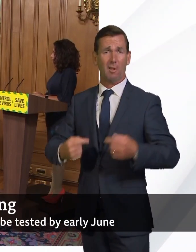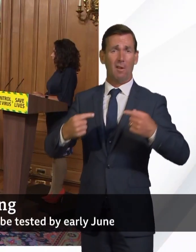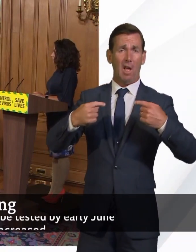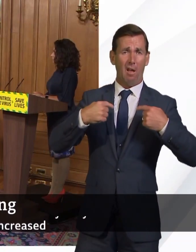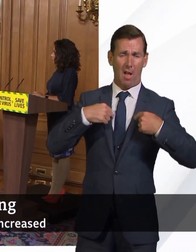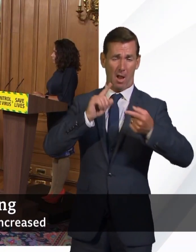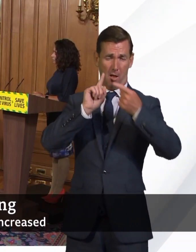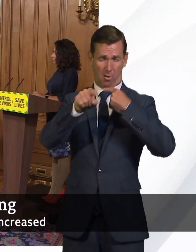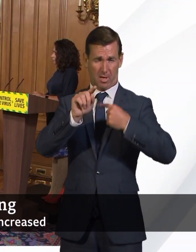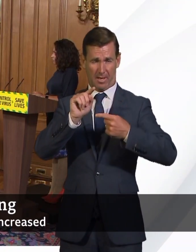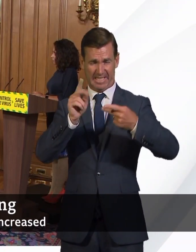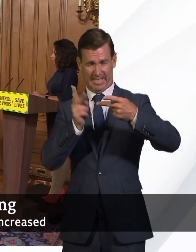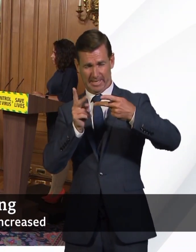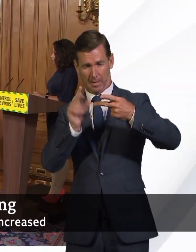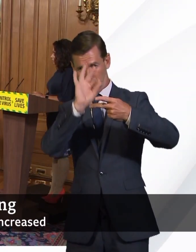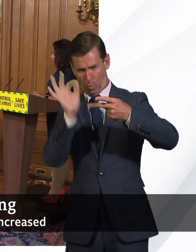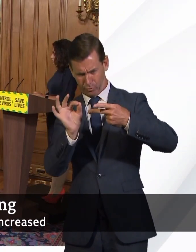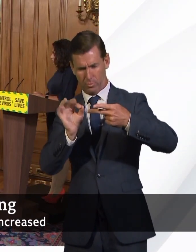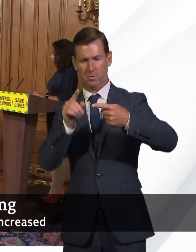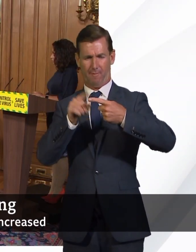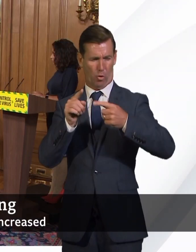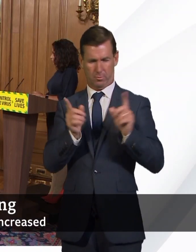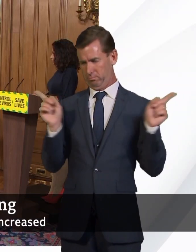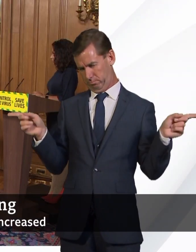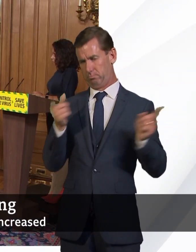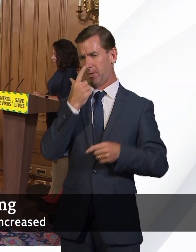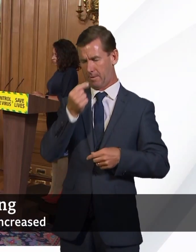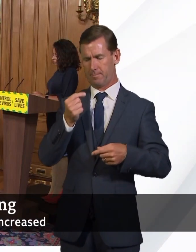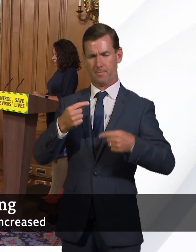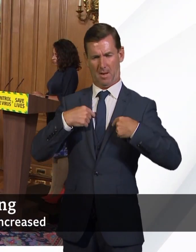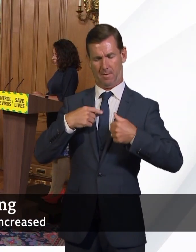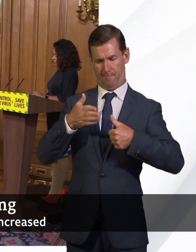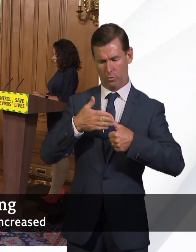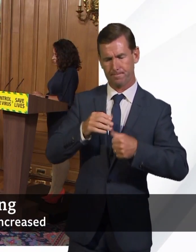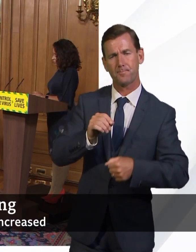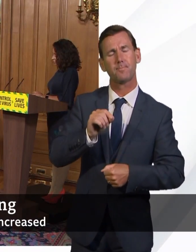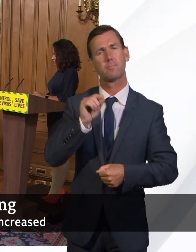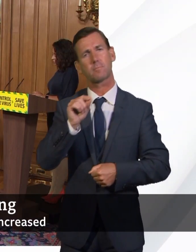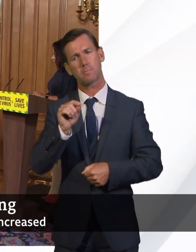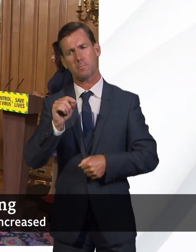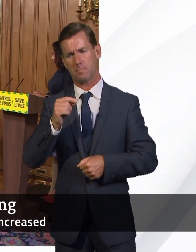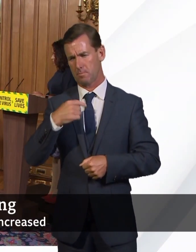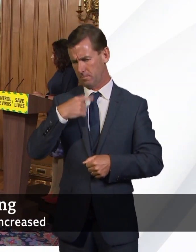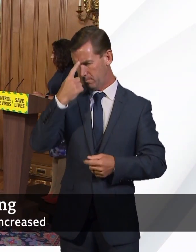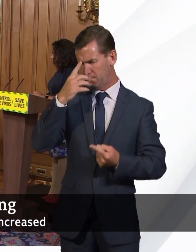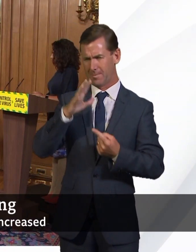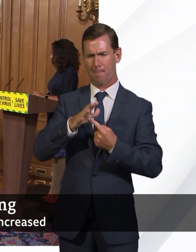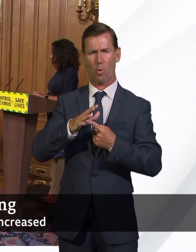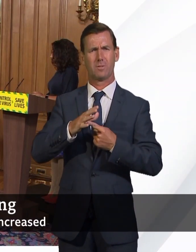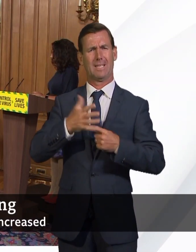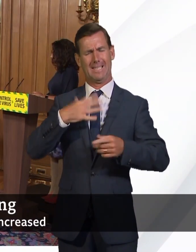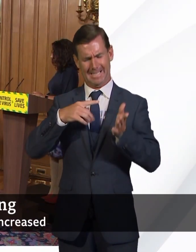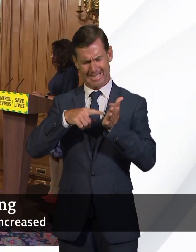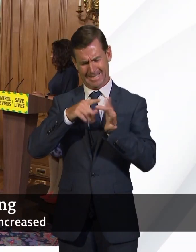comment on the first question, we think it's really important that this is a team effort. It is